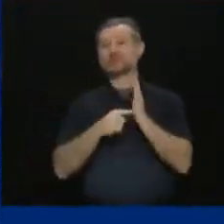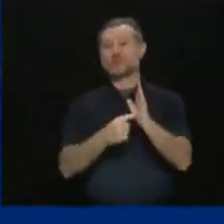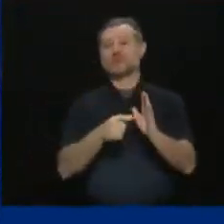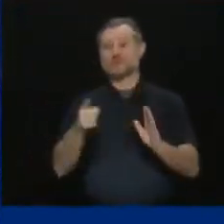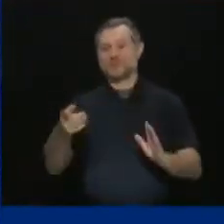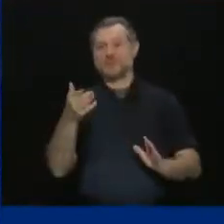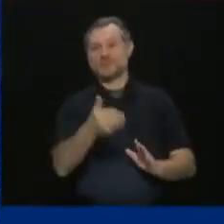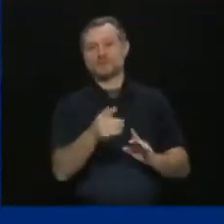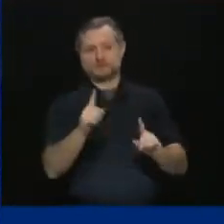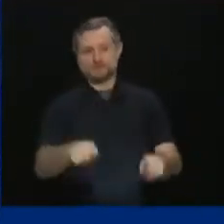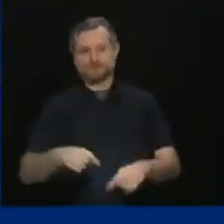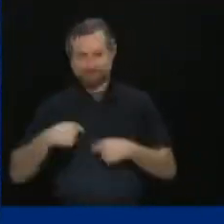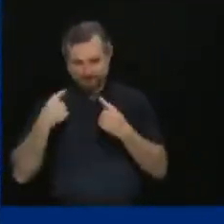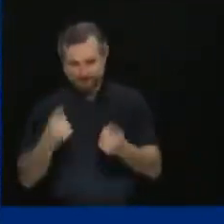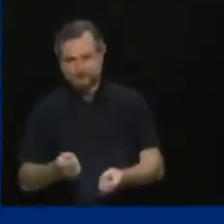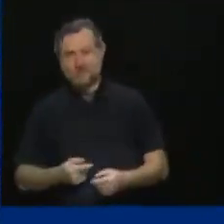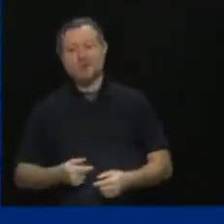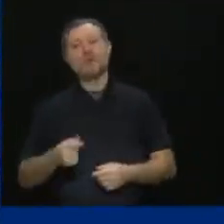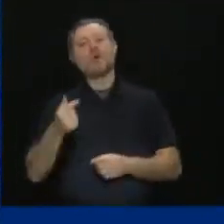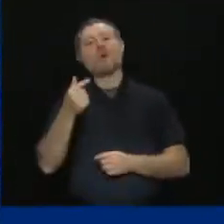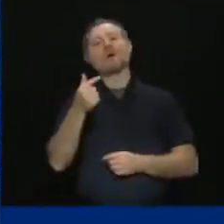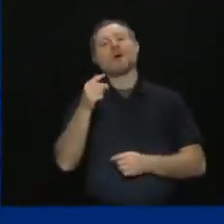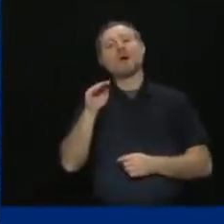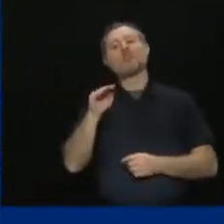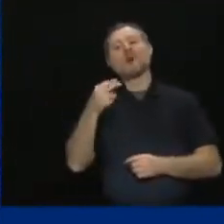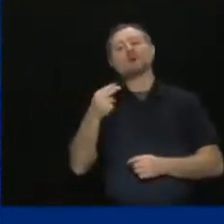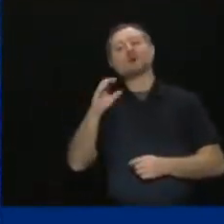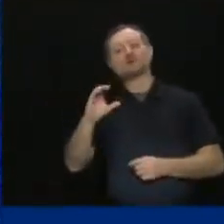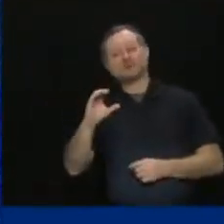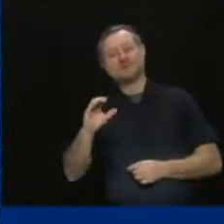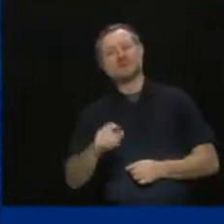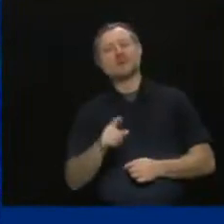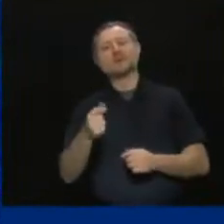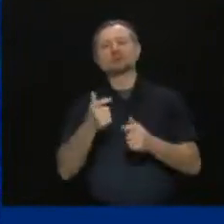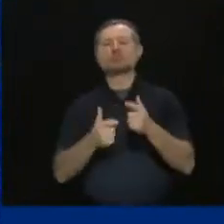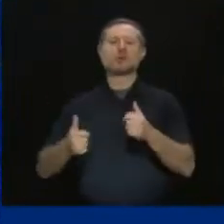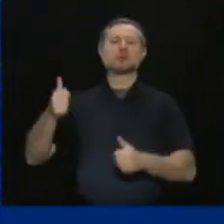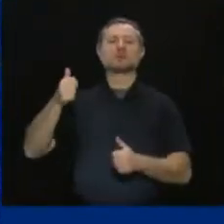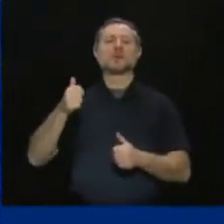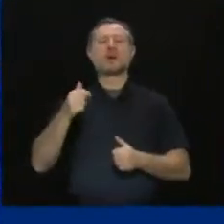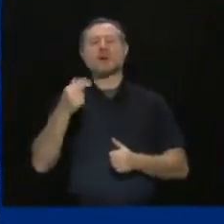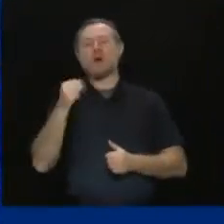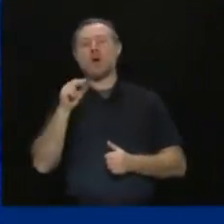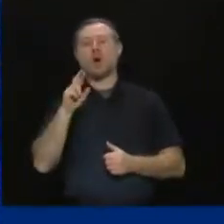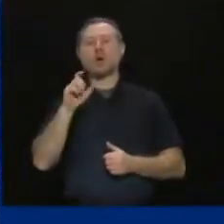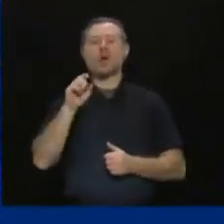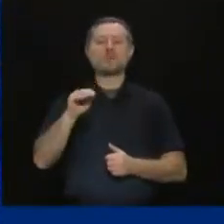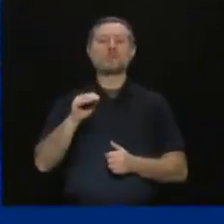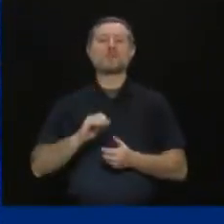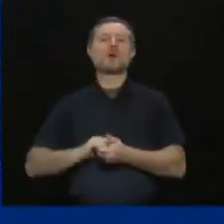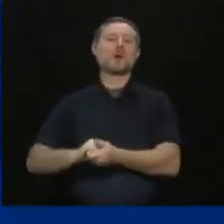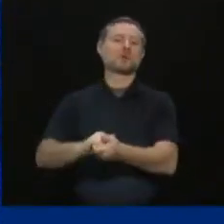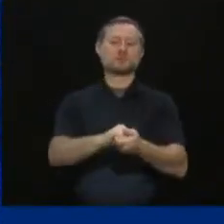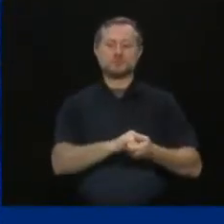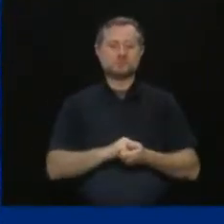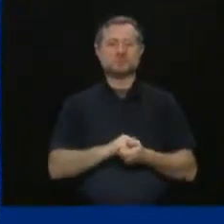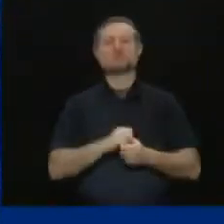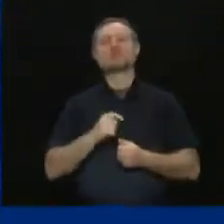Pride Agenda, GMHC, the Greater Harlem Coalition, Housing Works, Charles.